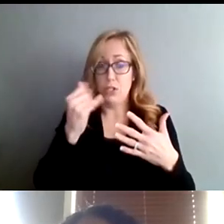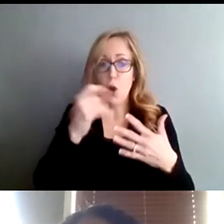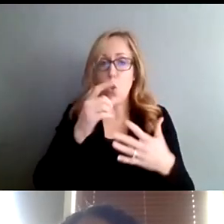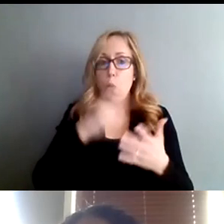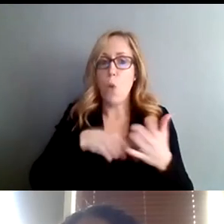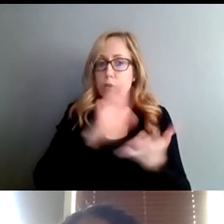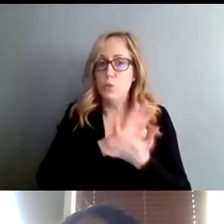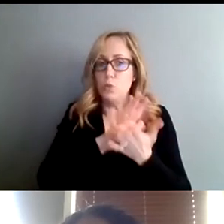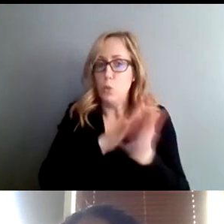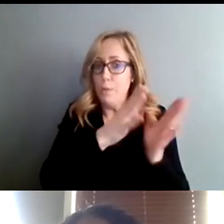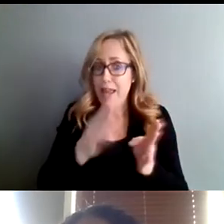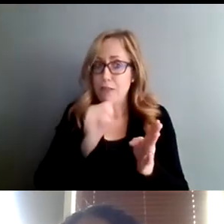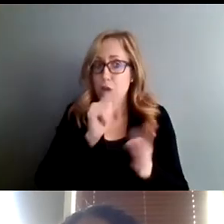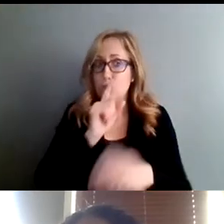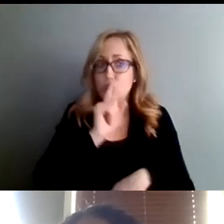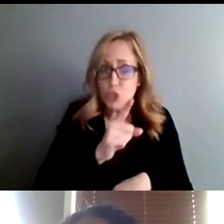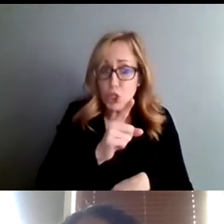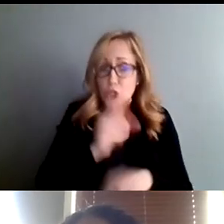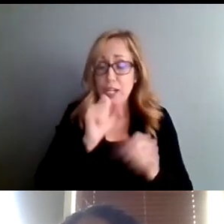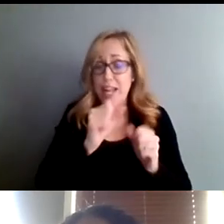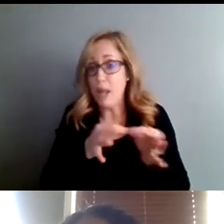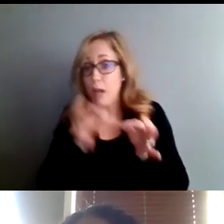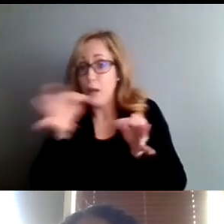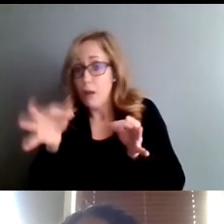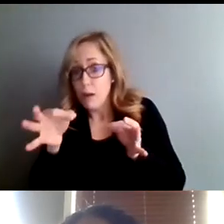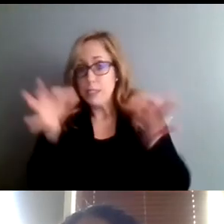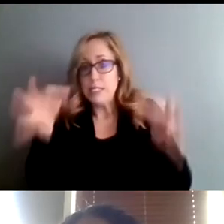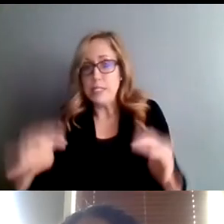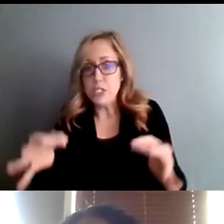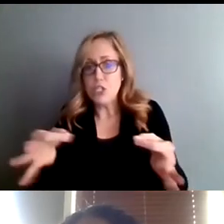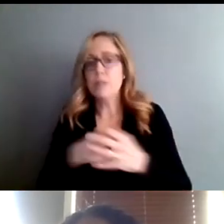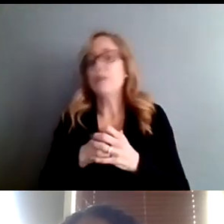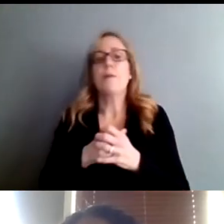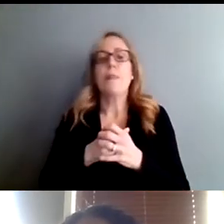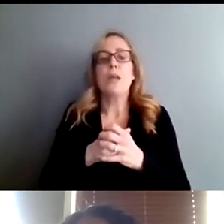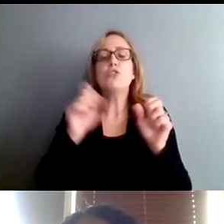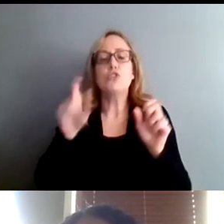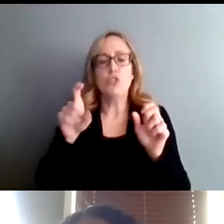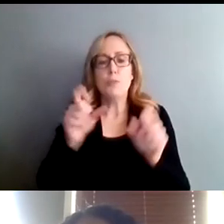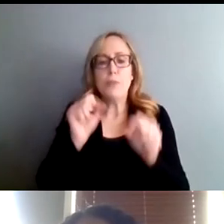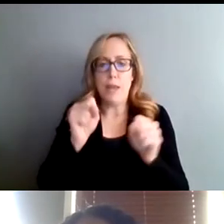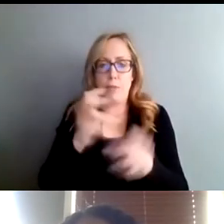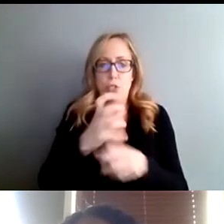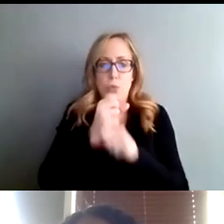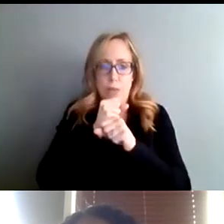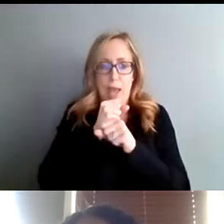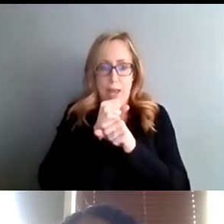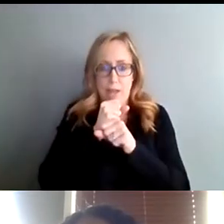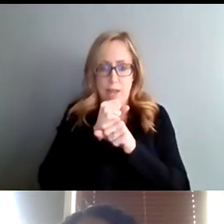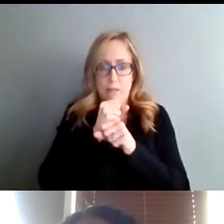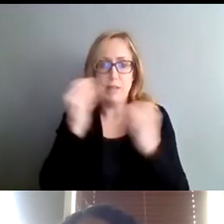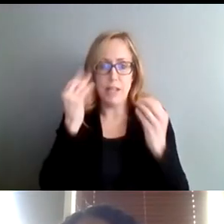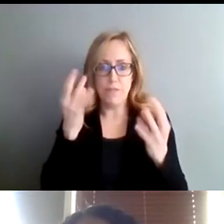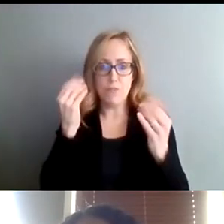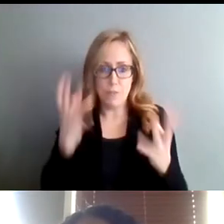yet. So you should be able to get information on your school's plan and the school session should be in